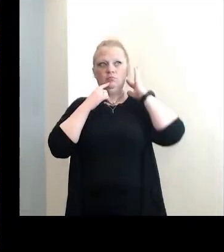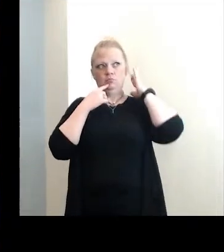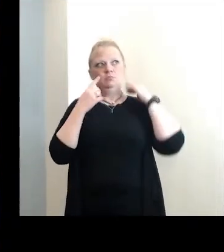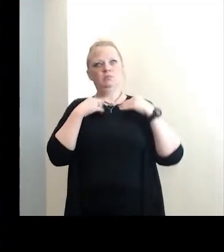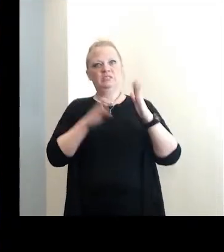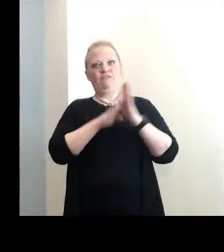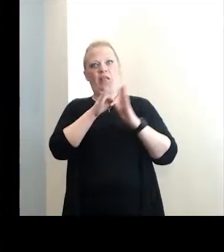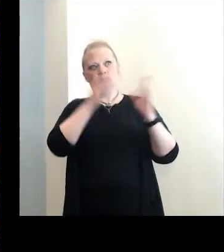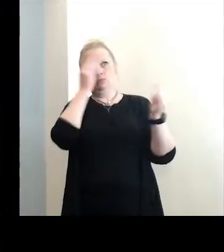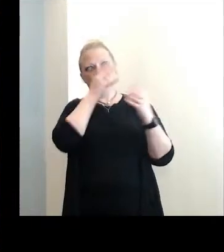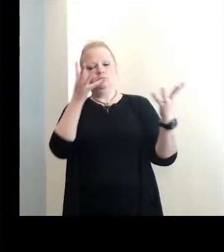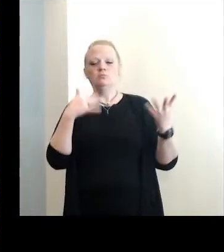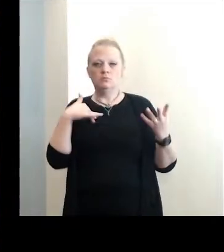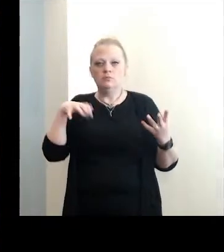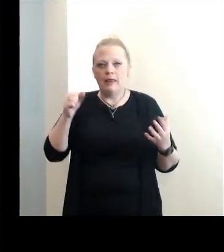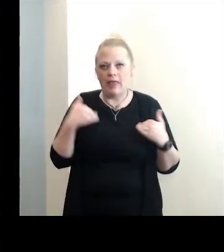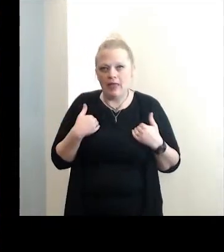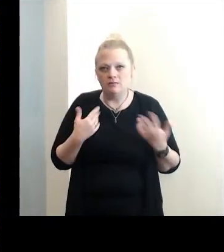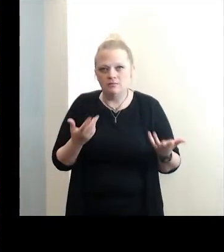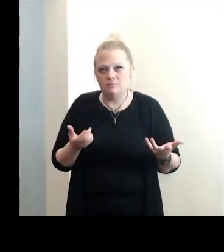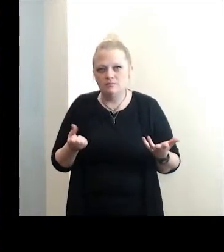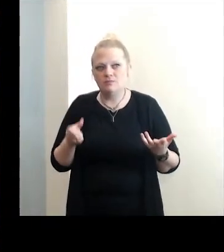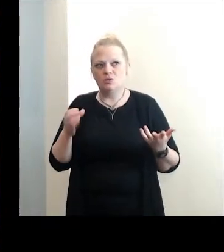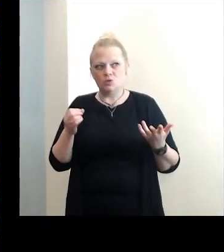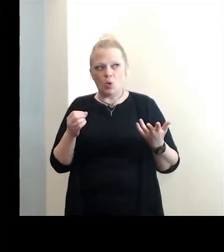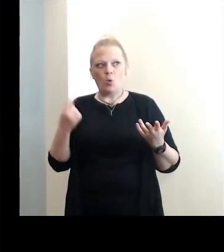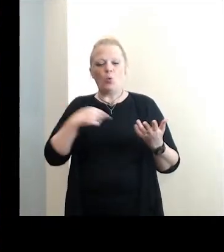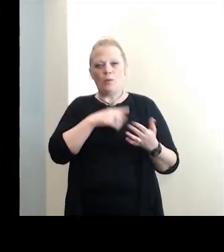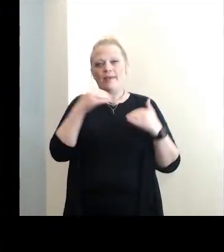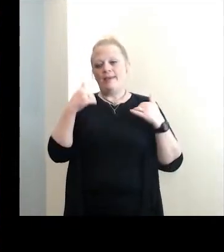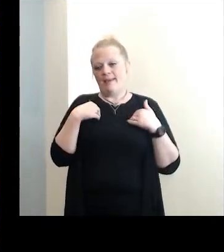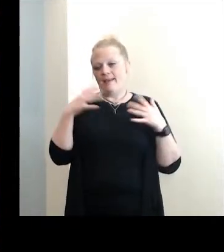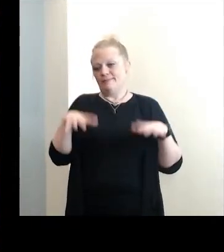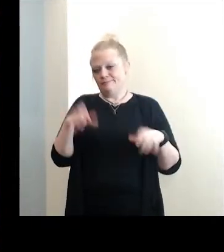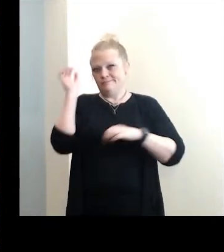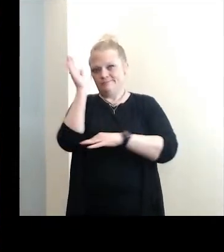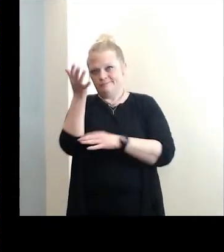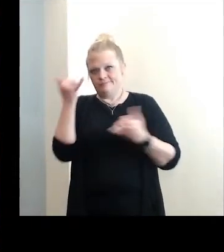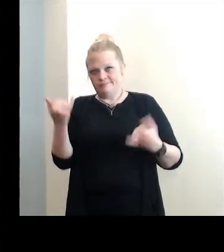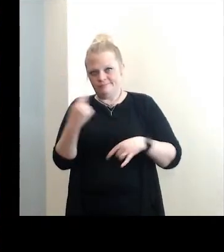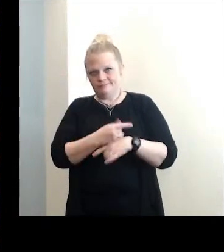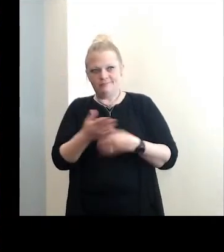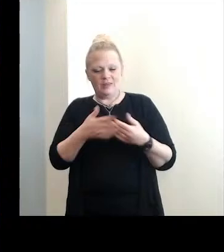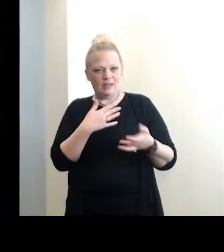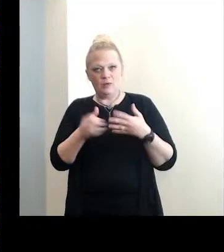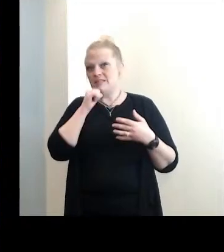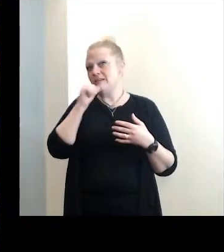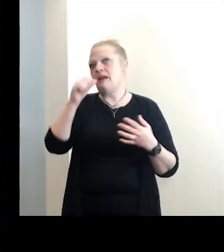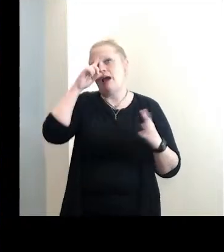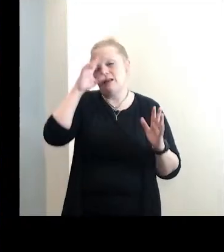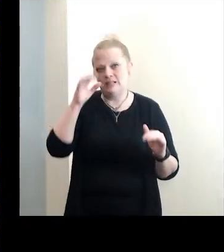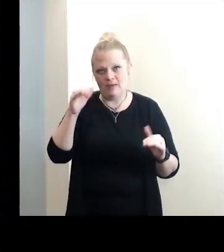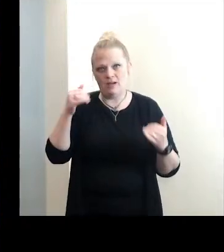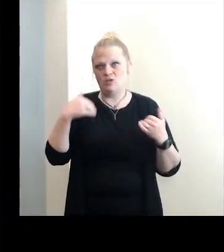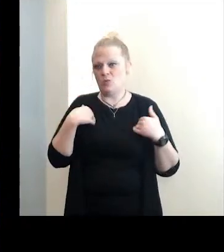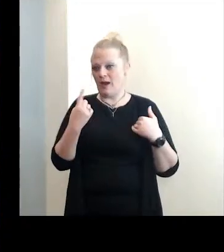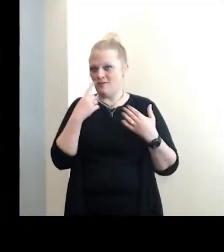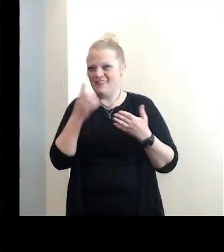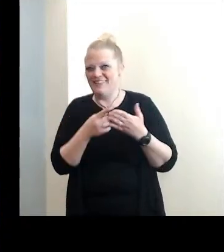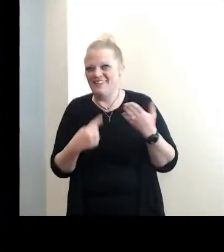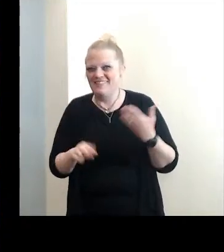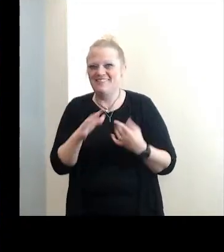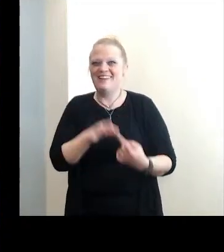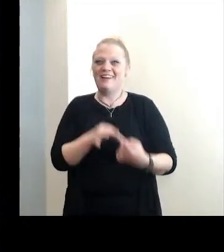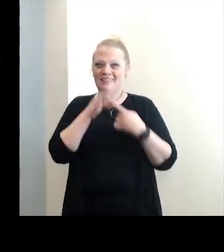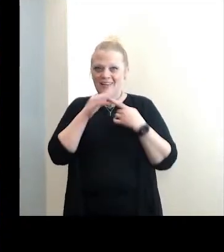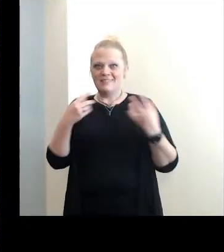major developments, so we did have the press conference today. Do not expect to have one next Tuesday unless, of course,